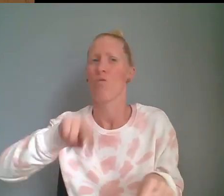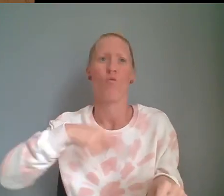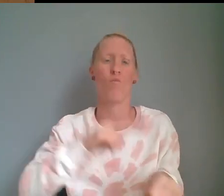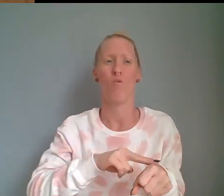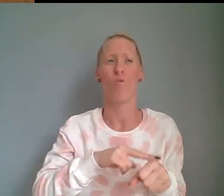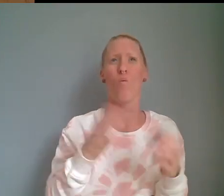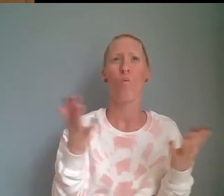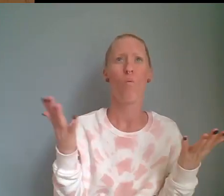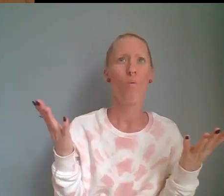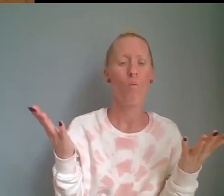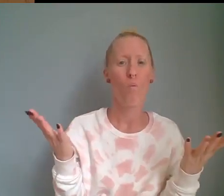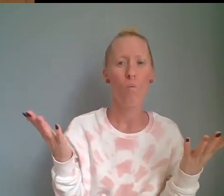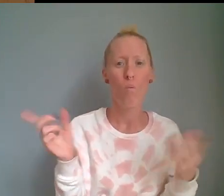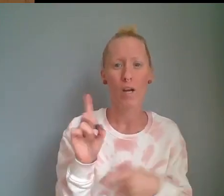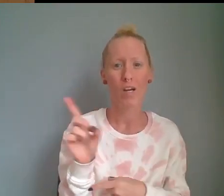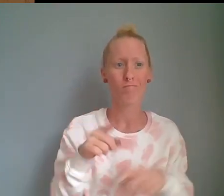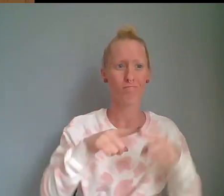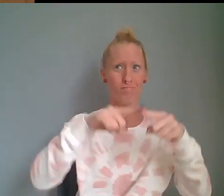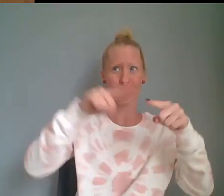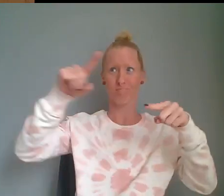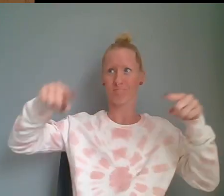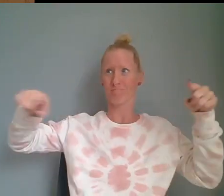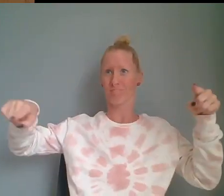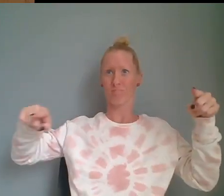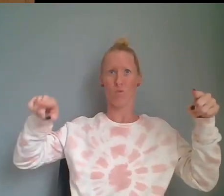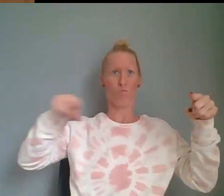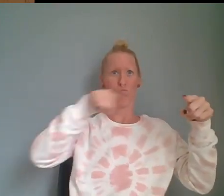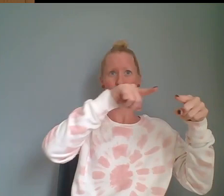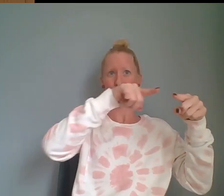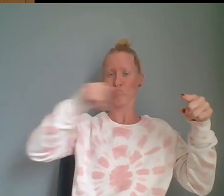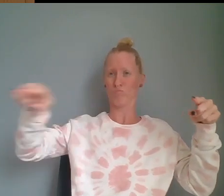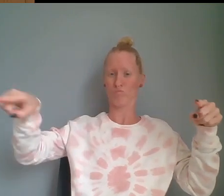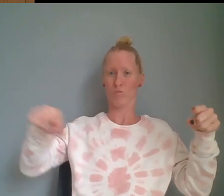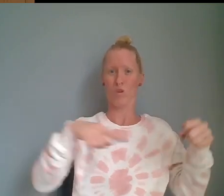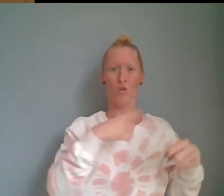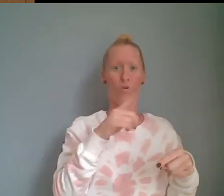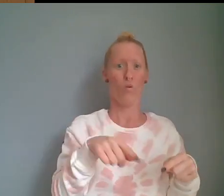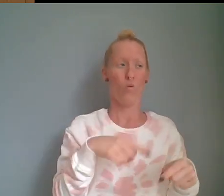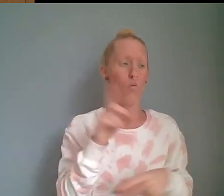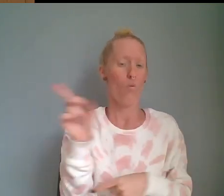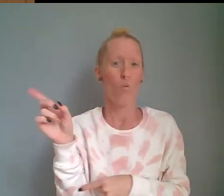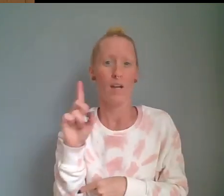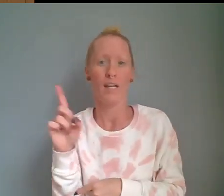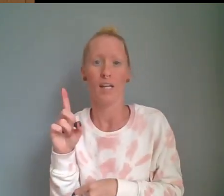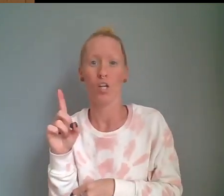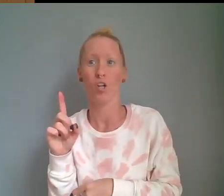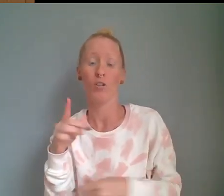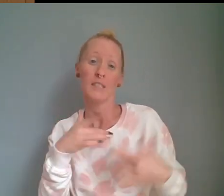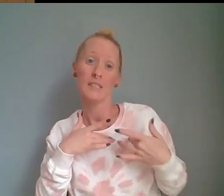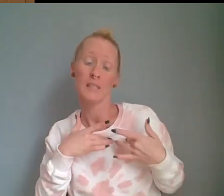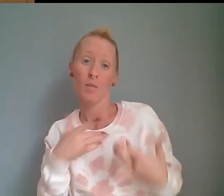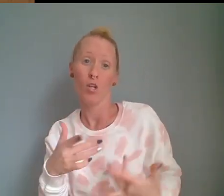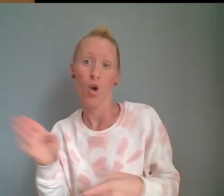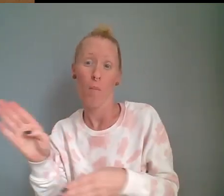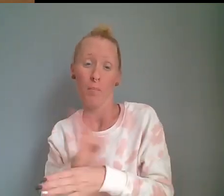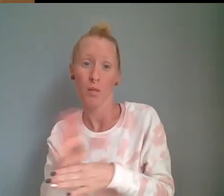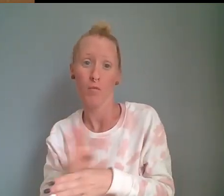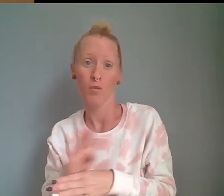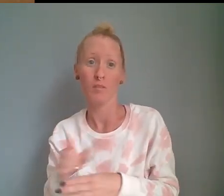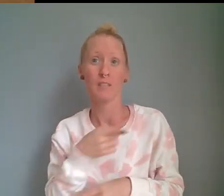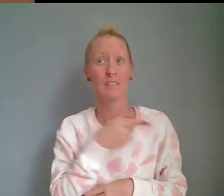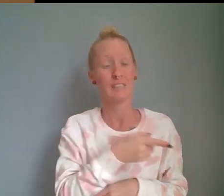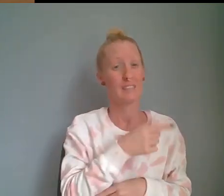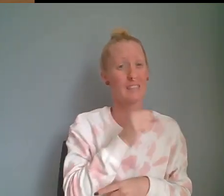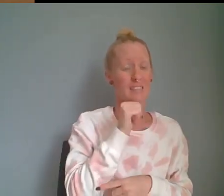line between normal, healthy, typical behavior and what we might want to call abnormal,